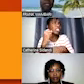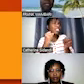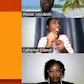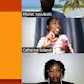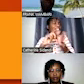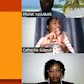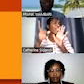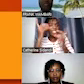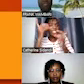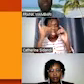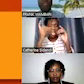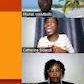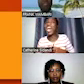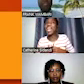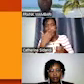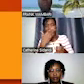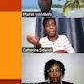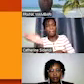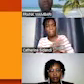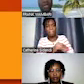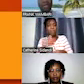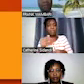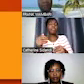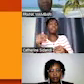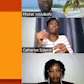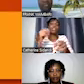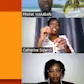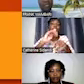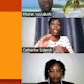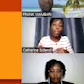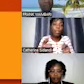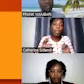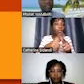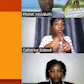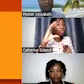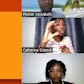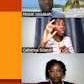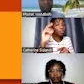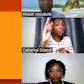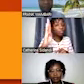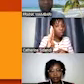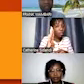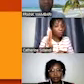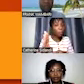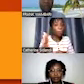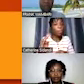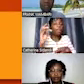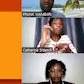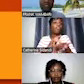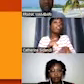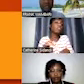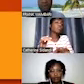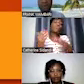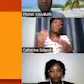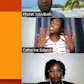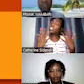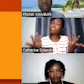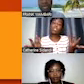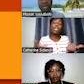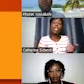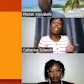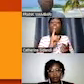find decent jobs because your CRB is affecting you completely. You cannot sit down to mourn,